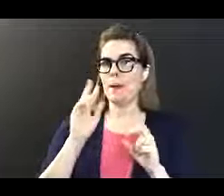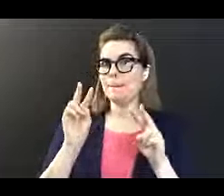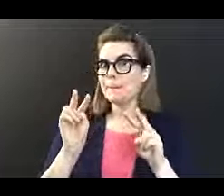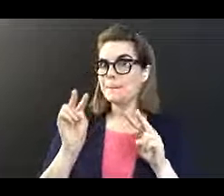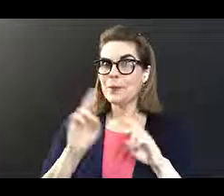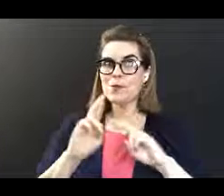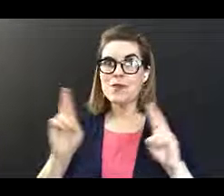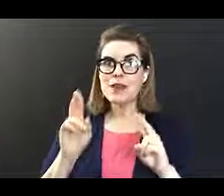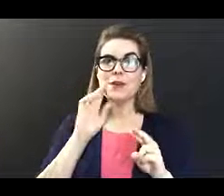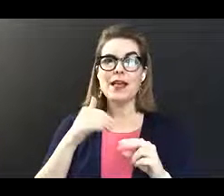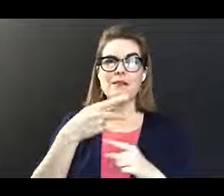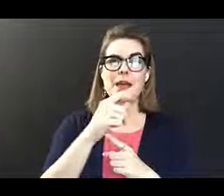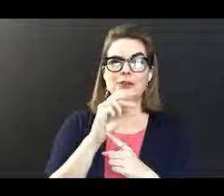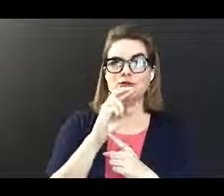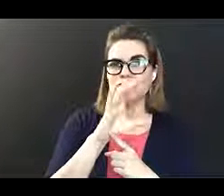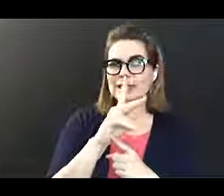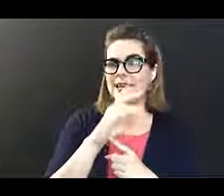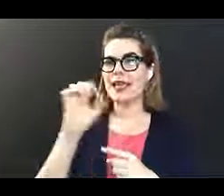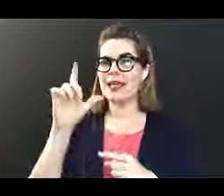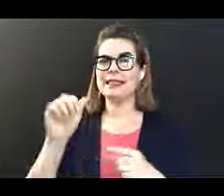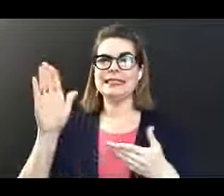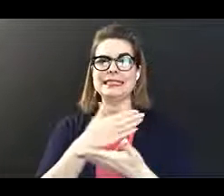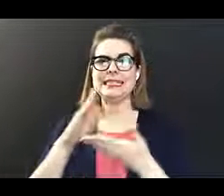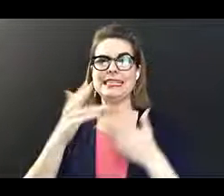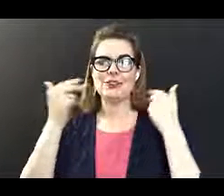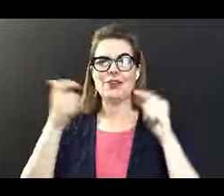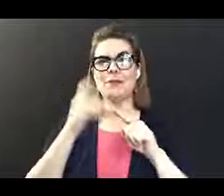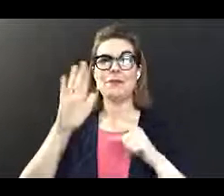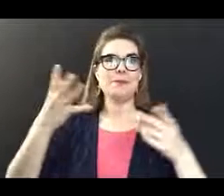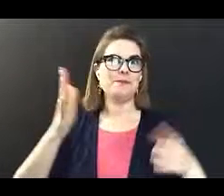favorite song from Greece.